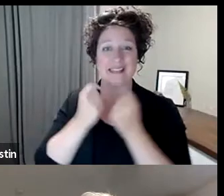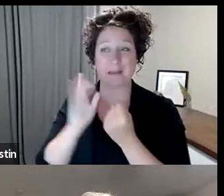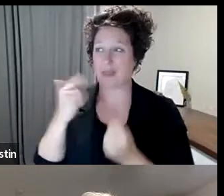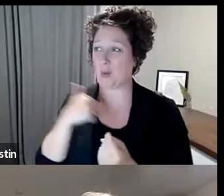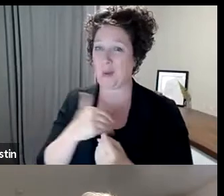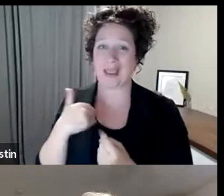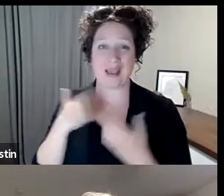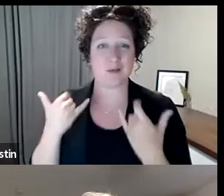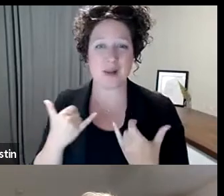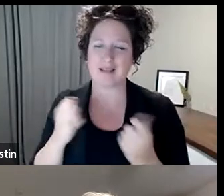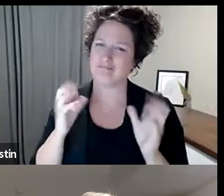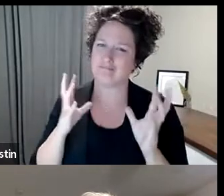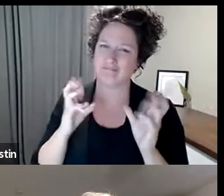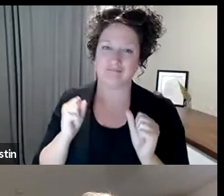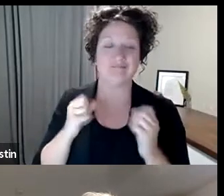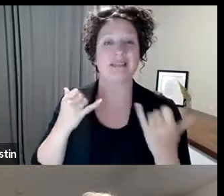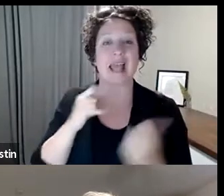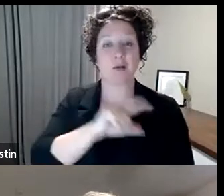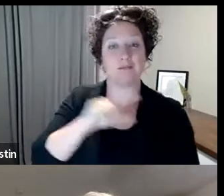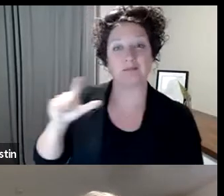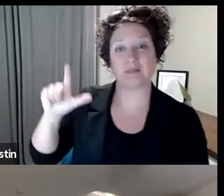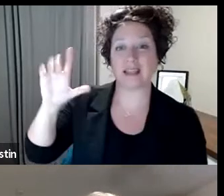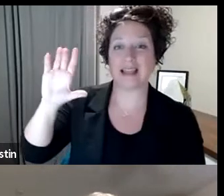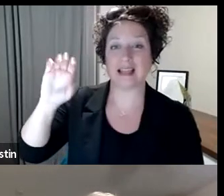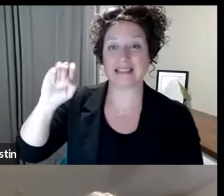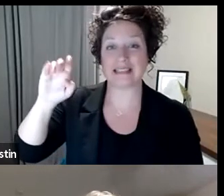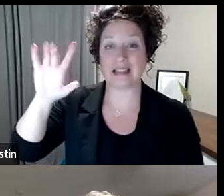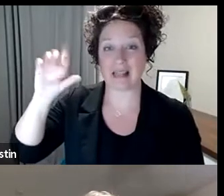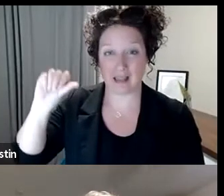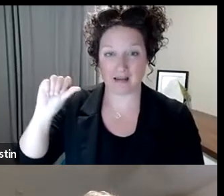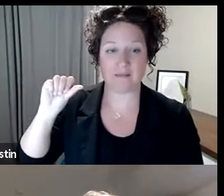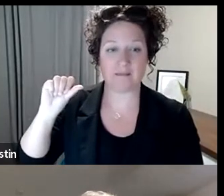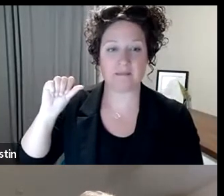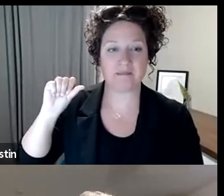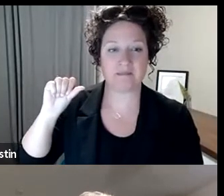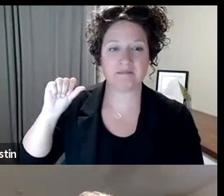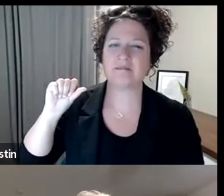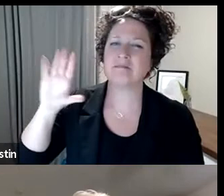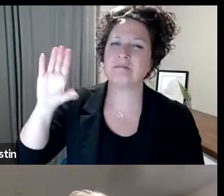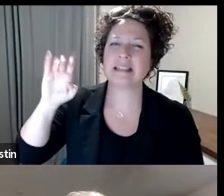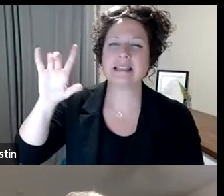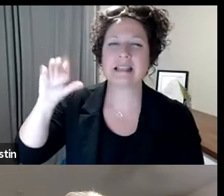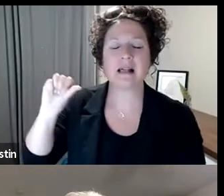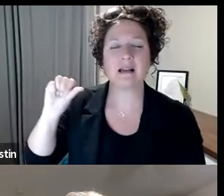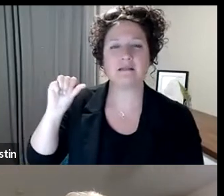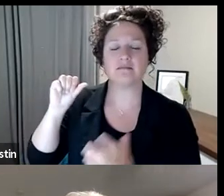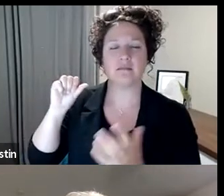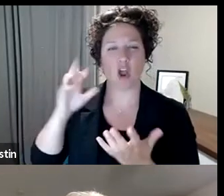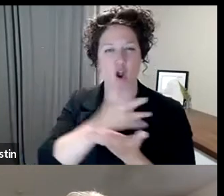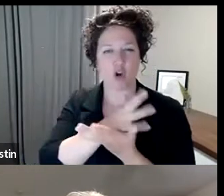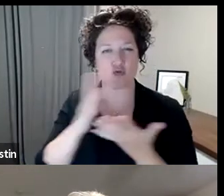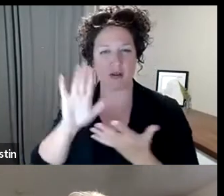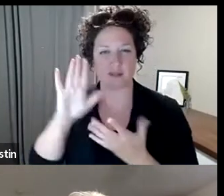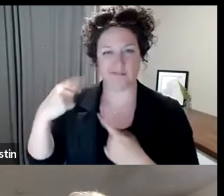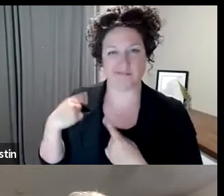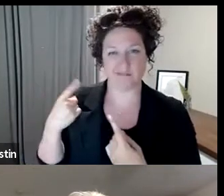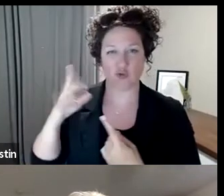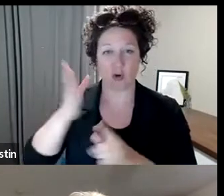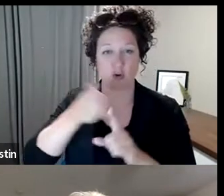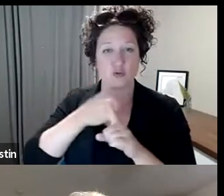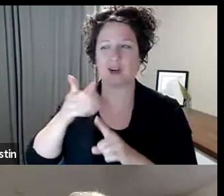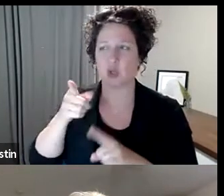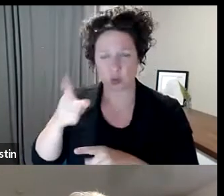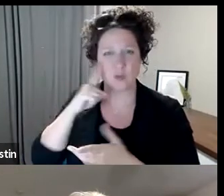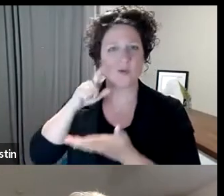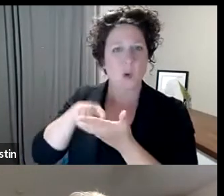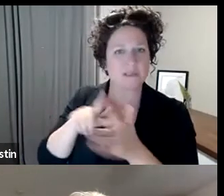I'm gonna turn it over to Cecilia now. Cecilia, Across your career, you have seen how